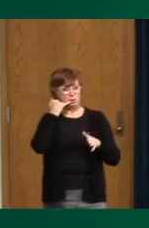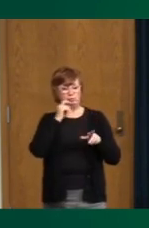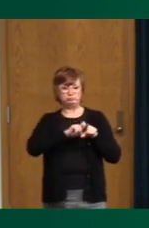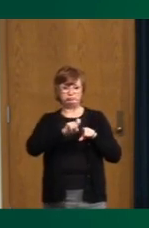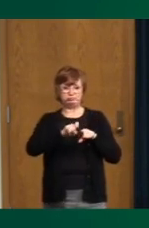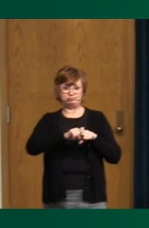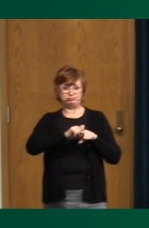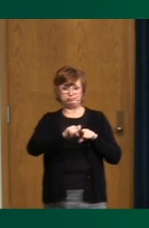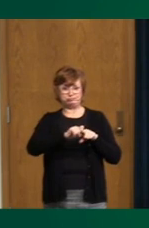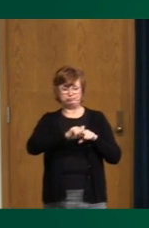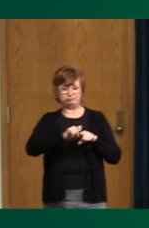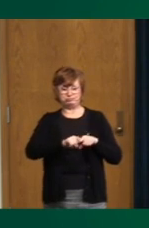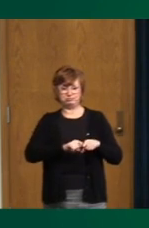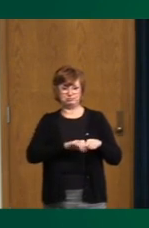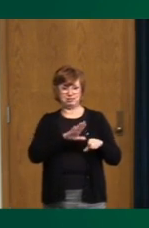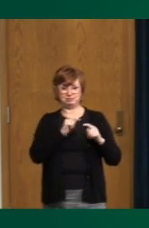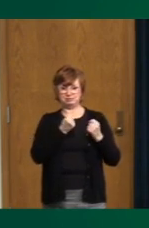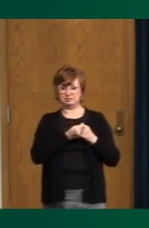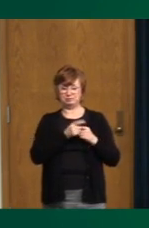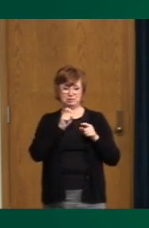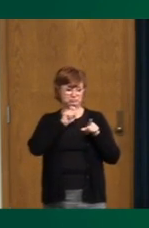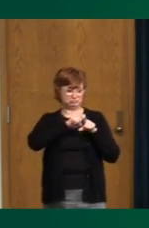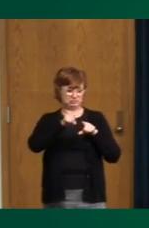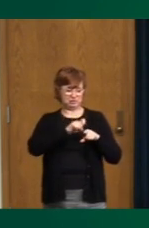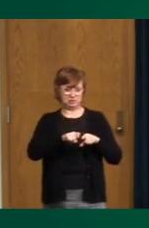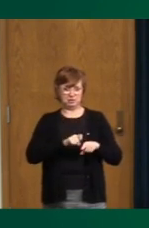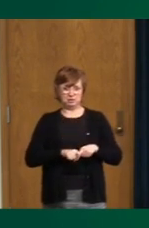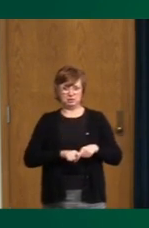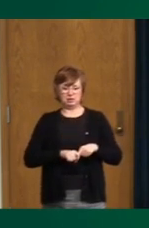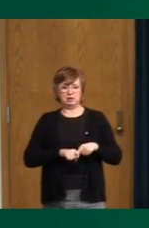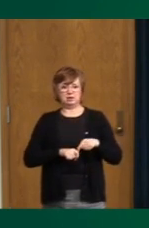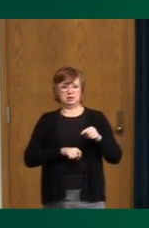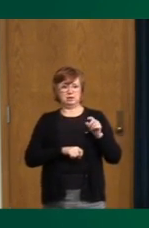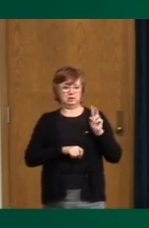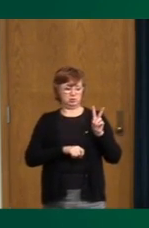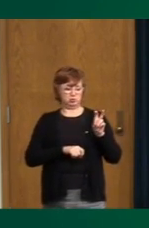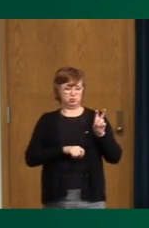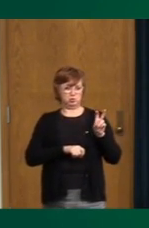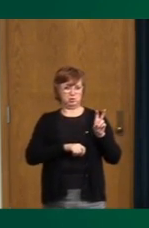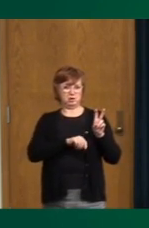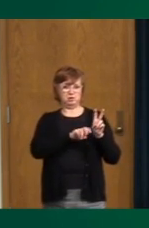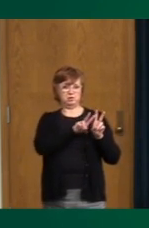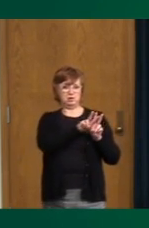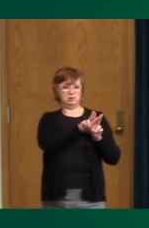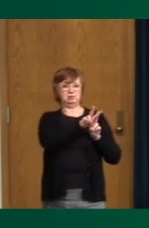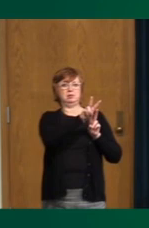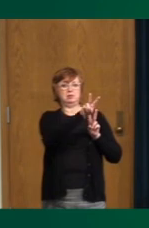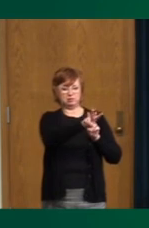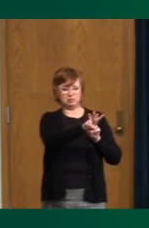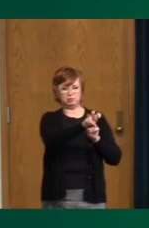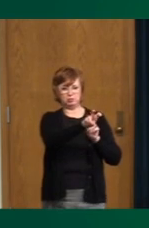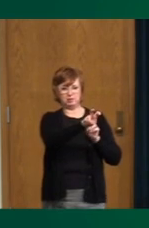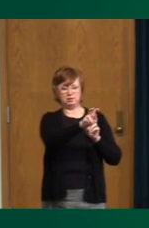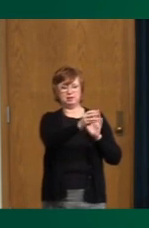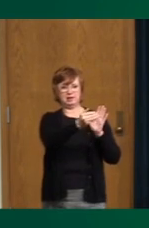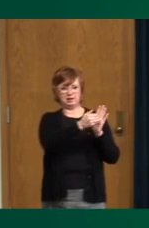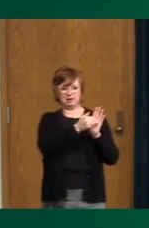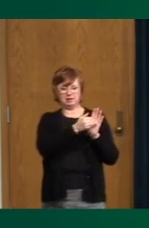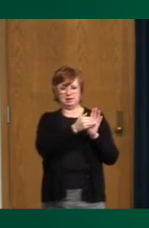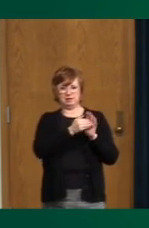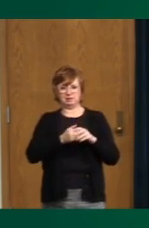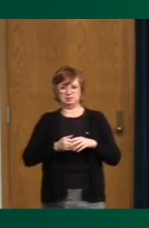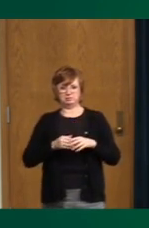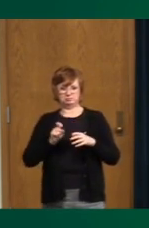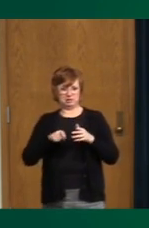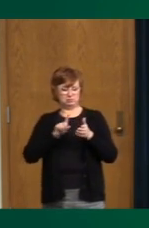by the contact tracing team. If there's 200 of those ultimately that have a positive test,